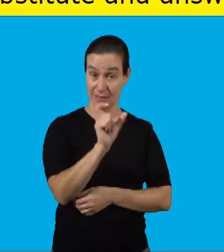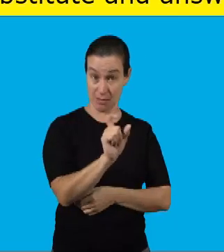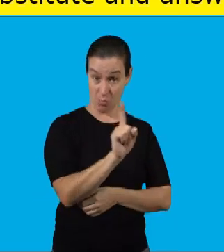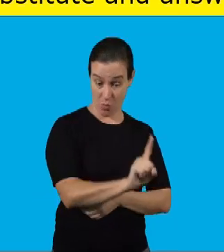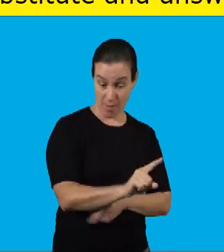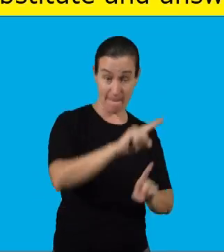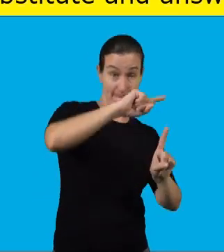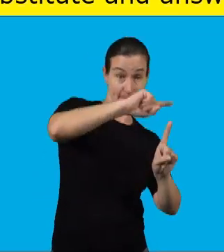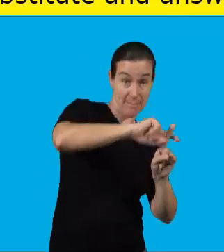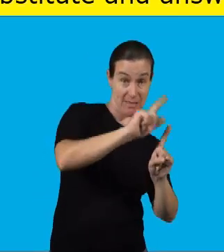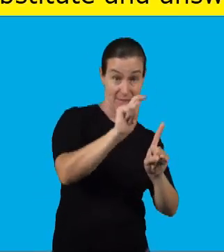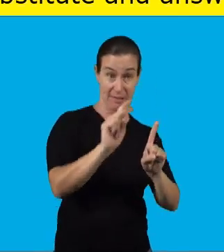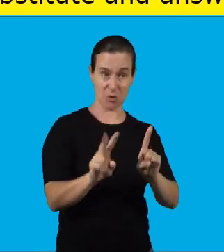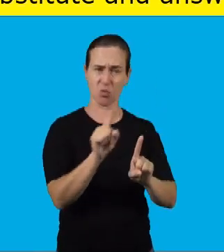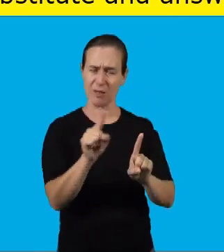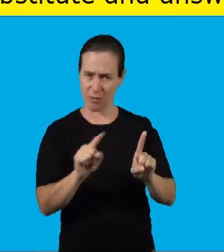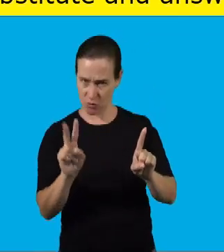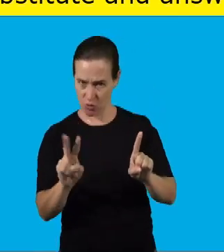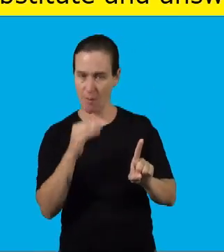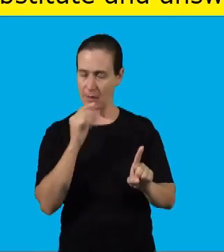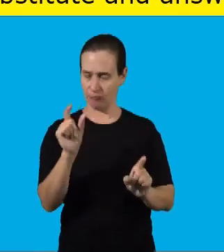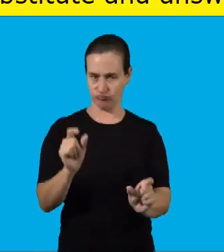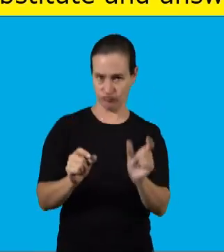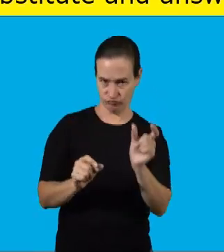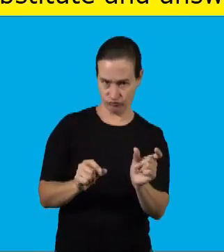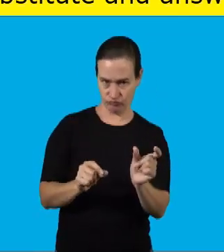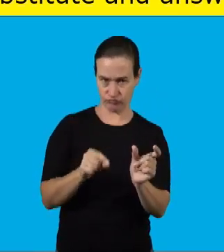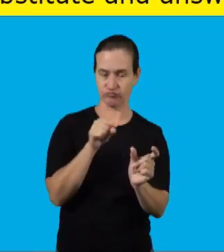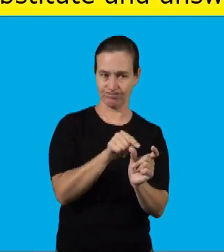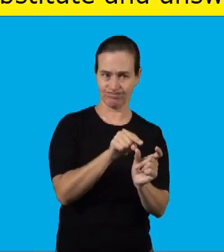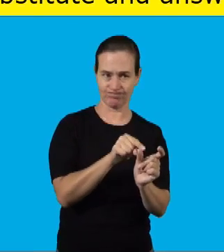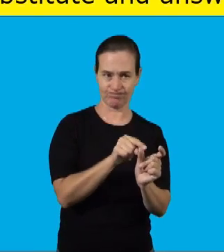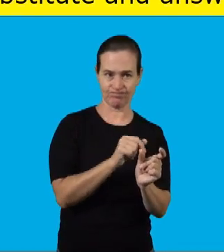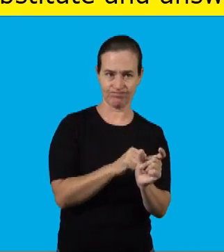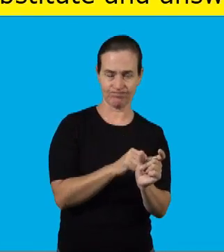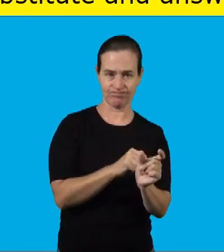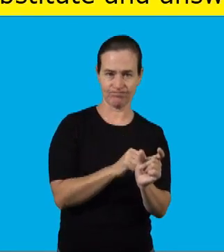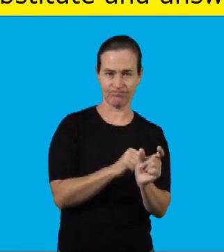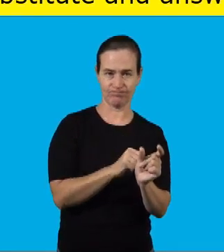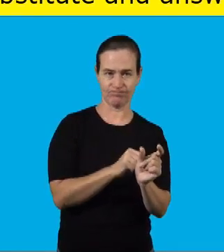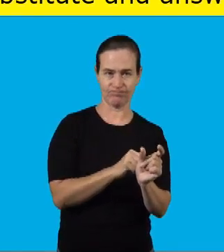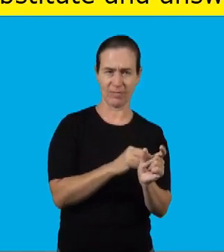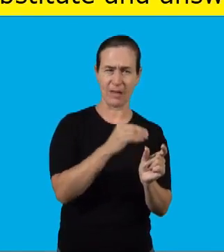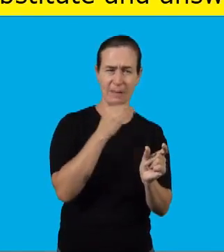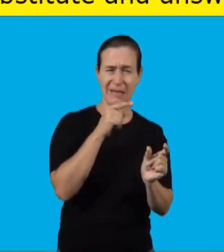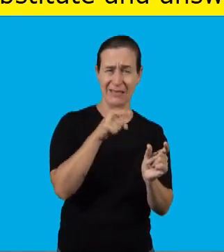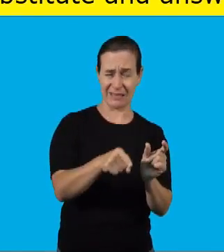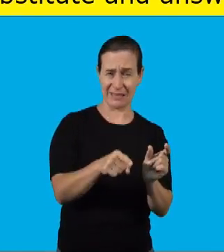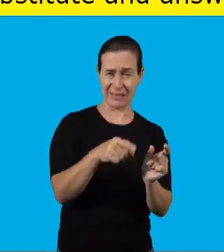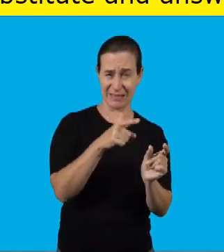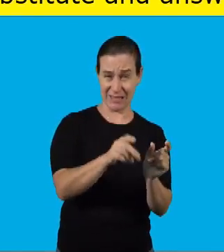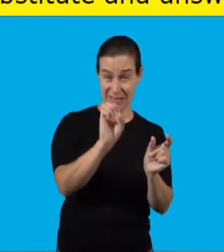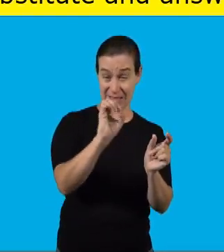2. And we also know from the given information that that sigma of the terms that go up